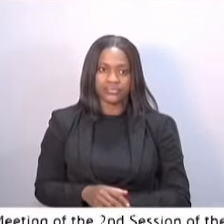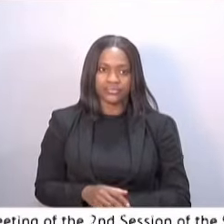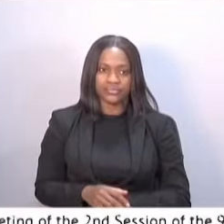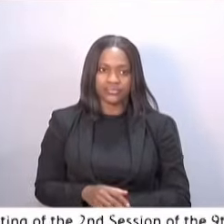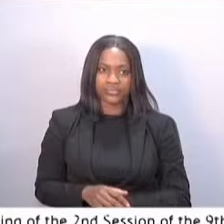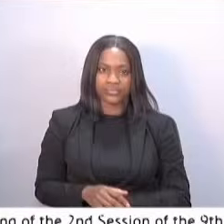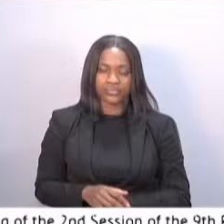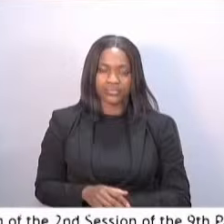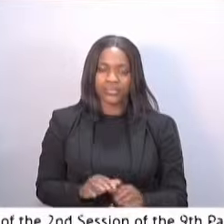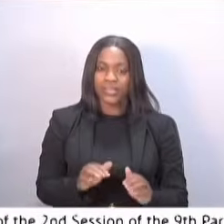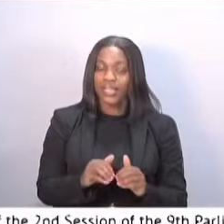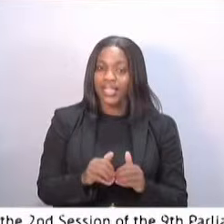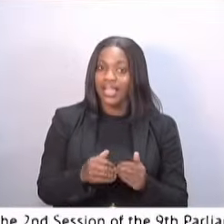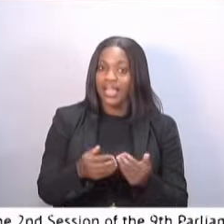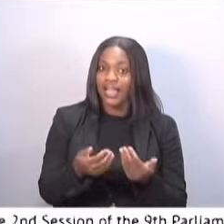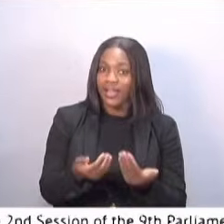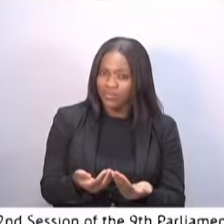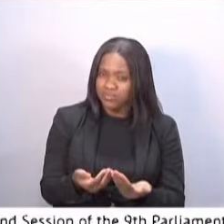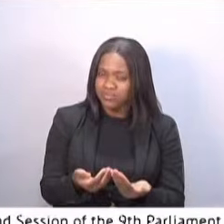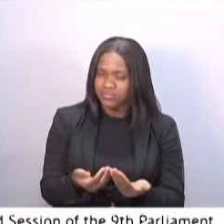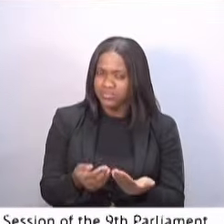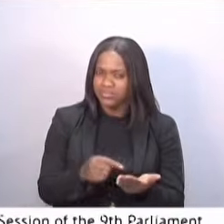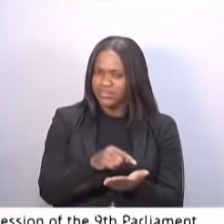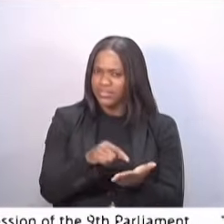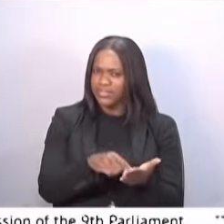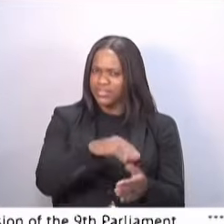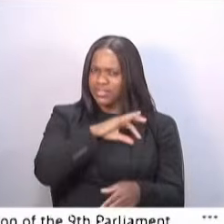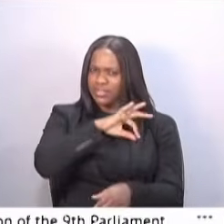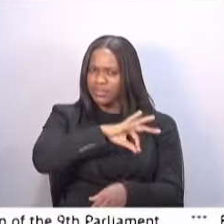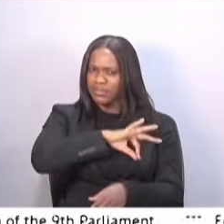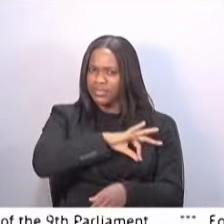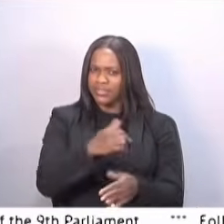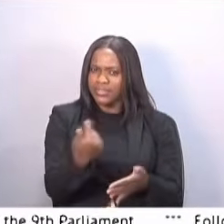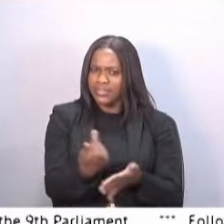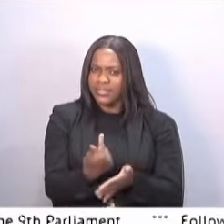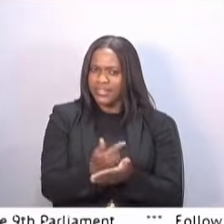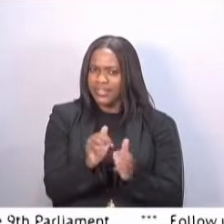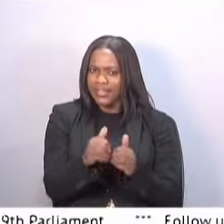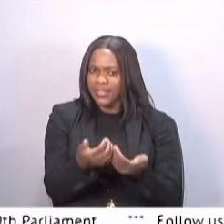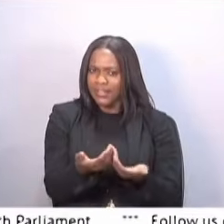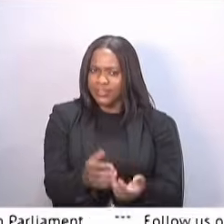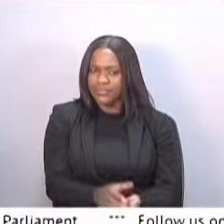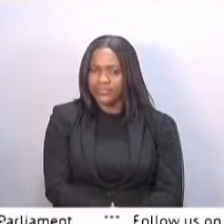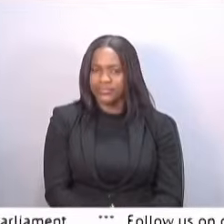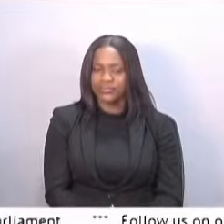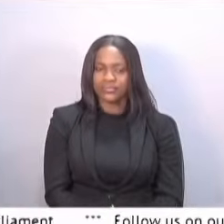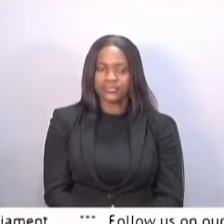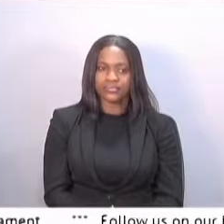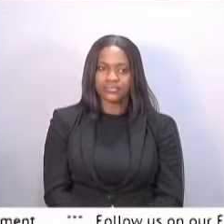this translate in terms of its benefits to this country?